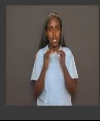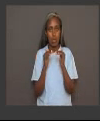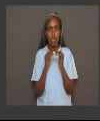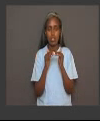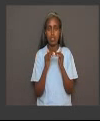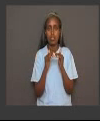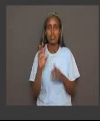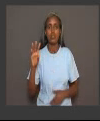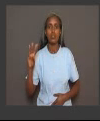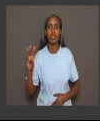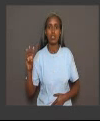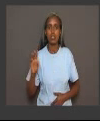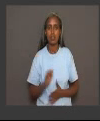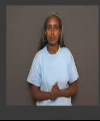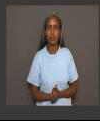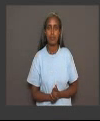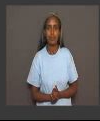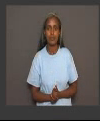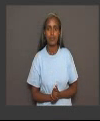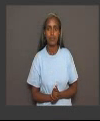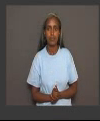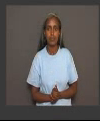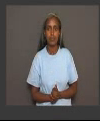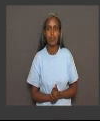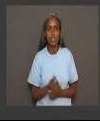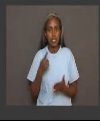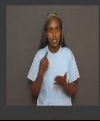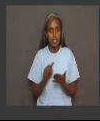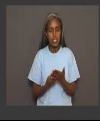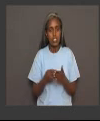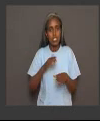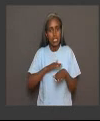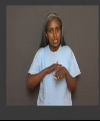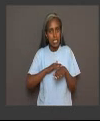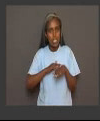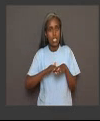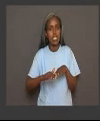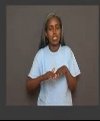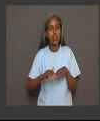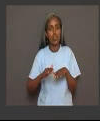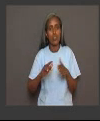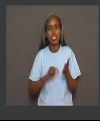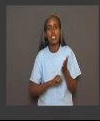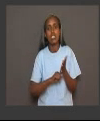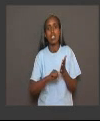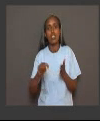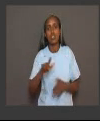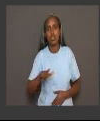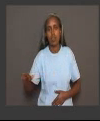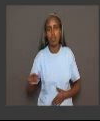equals 6. This is the gradient of the tangent line.